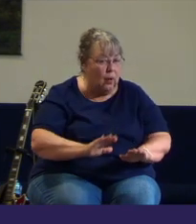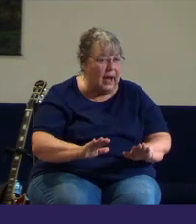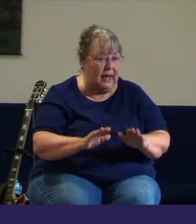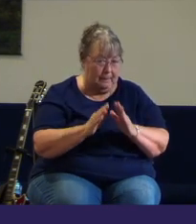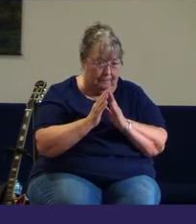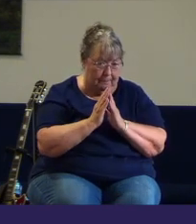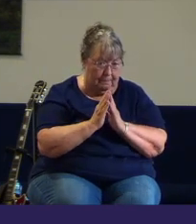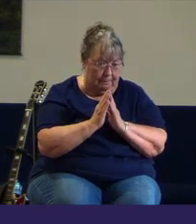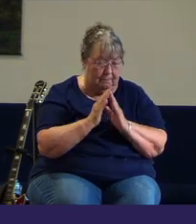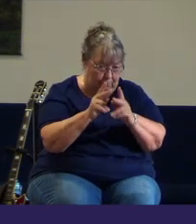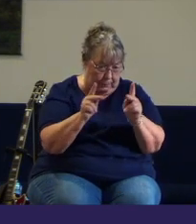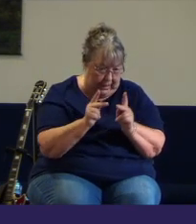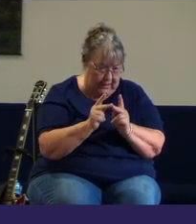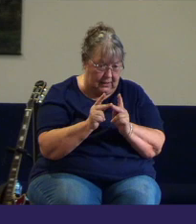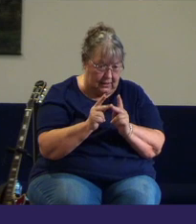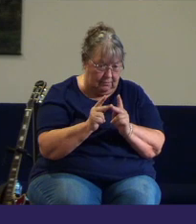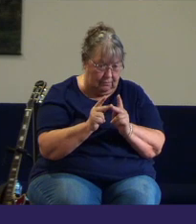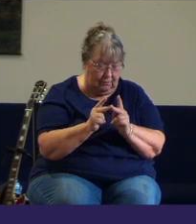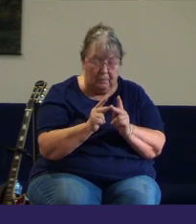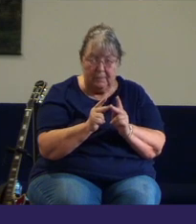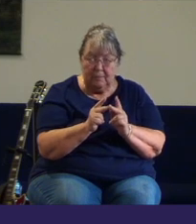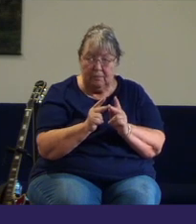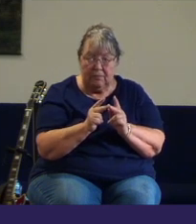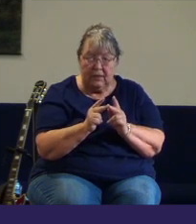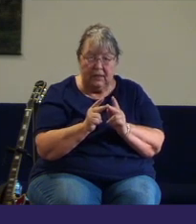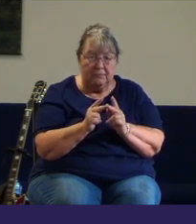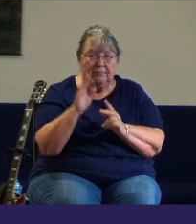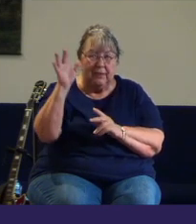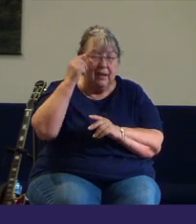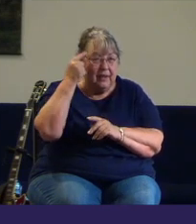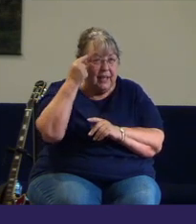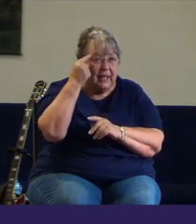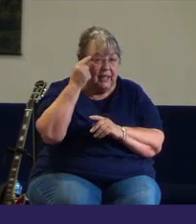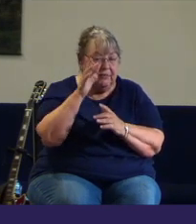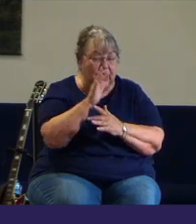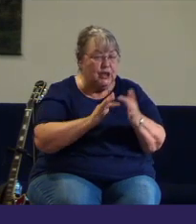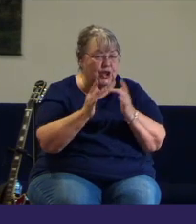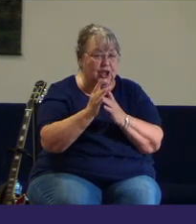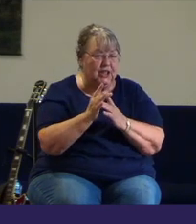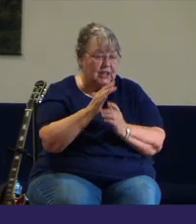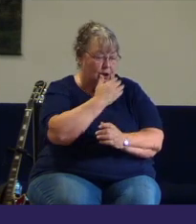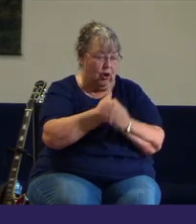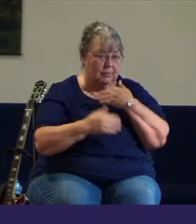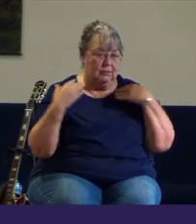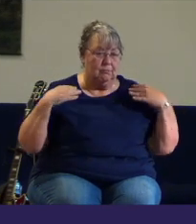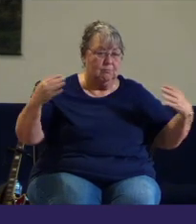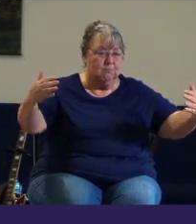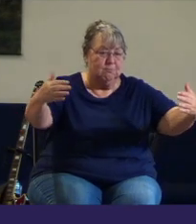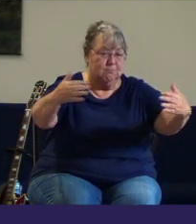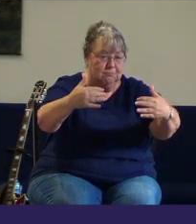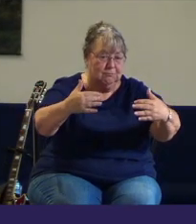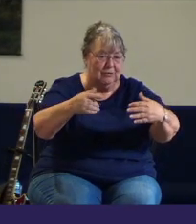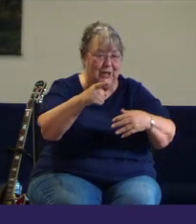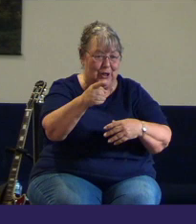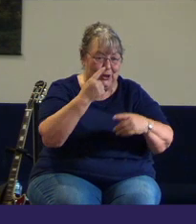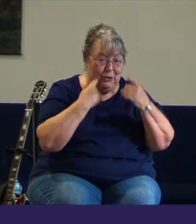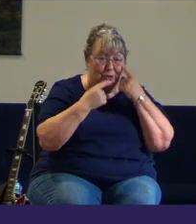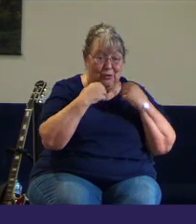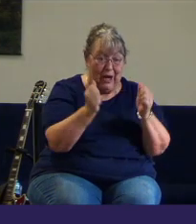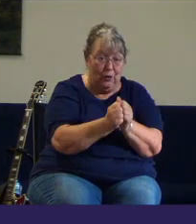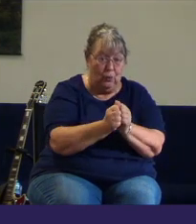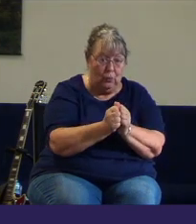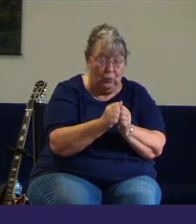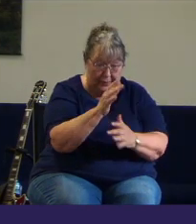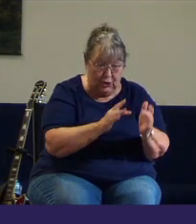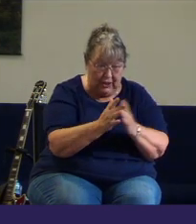no people, just you and Jesus, where he puts his arms on you and encourages you, where you cry together with Jesus. You ever cry together with